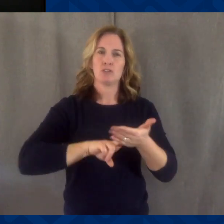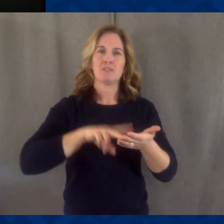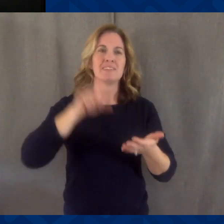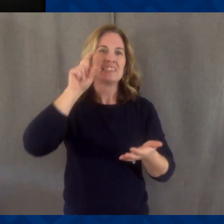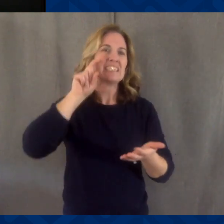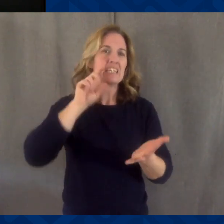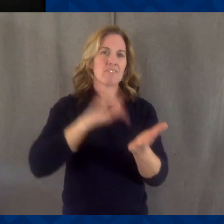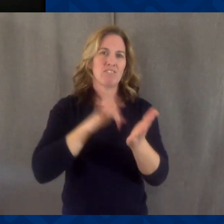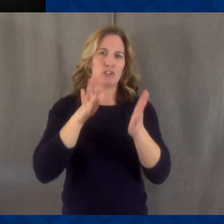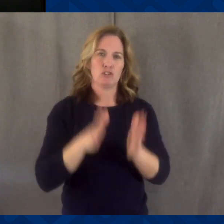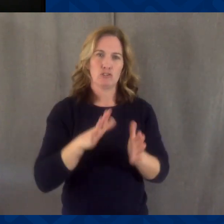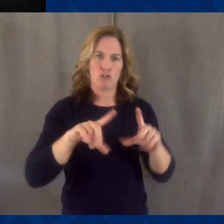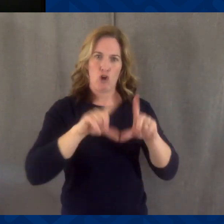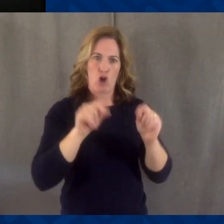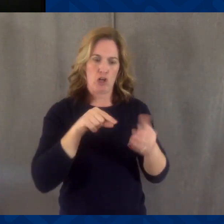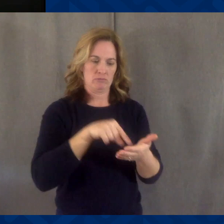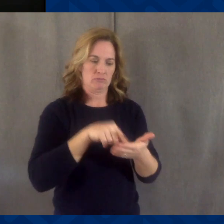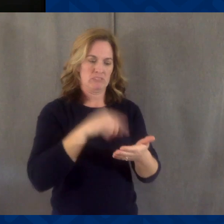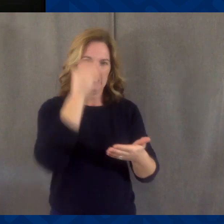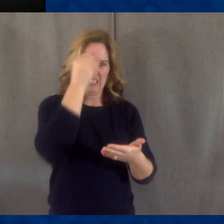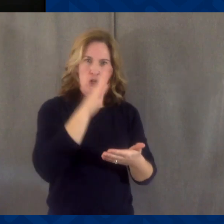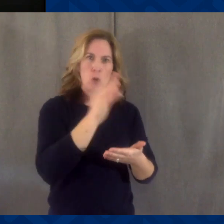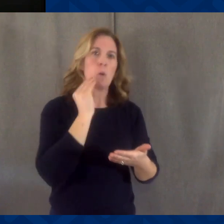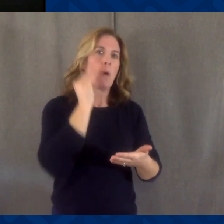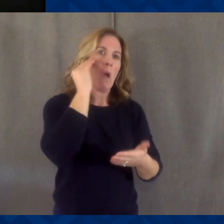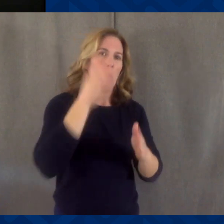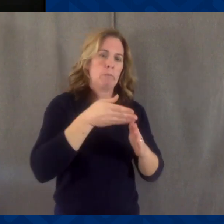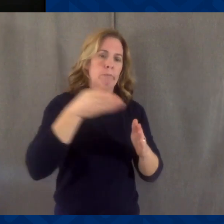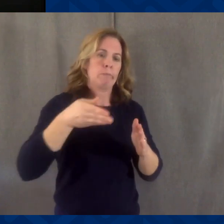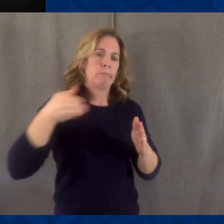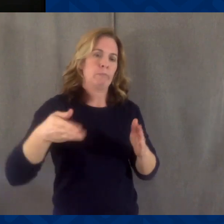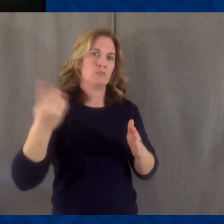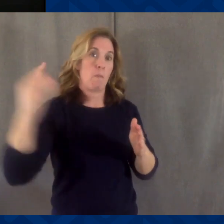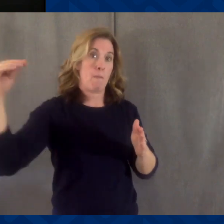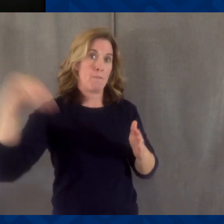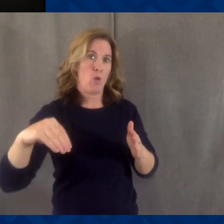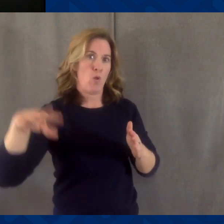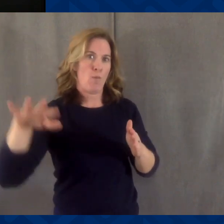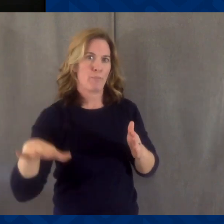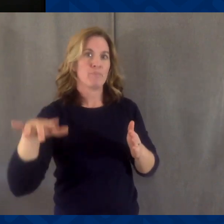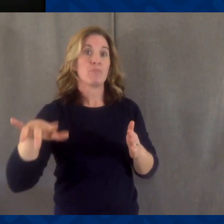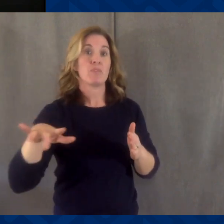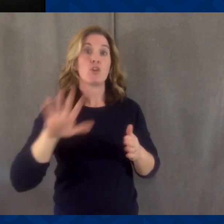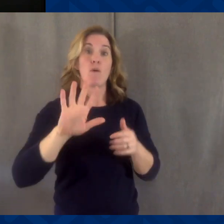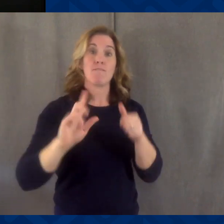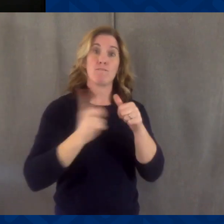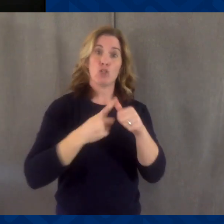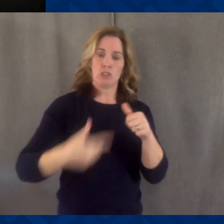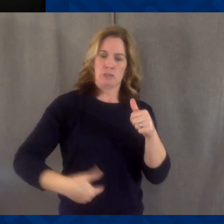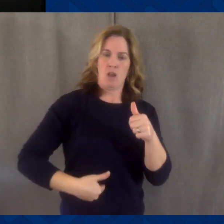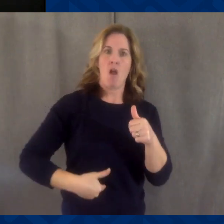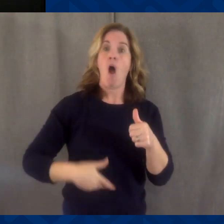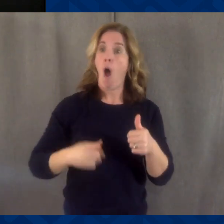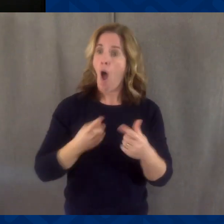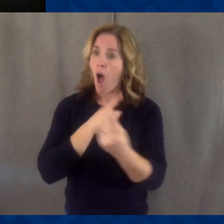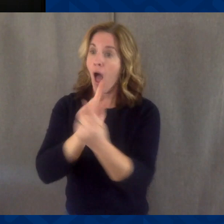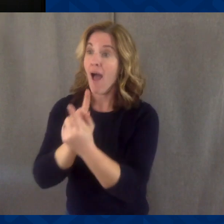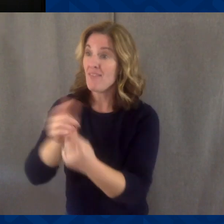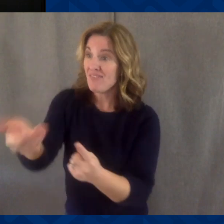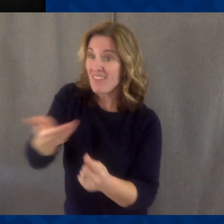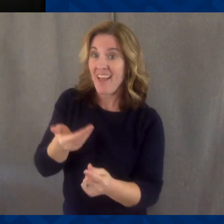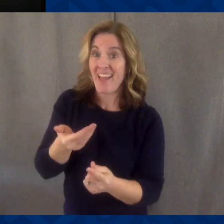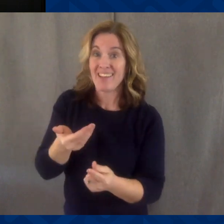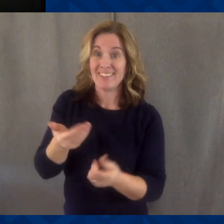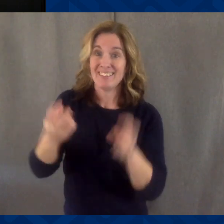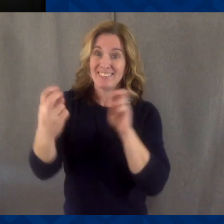a sexual crime had just moved into the neighborhood. Your first instinct probably wouldn't be to invite that person over for dinner.